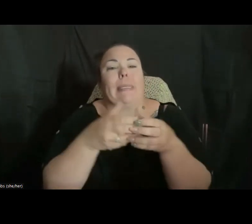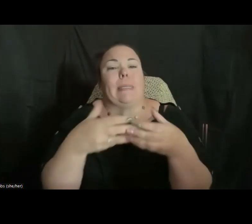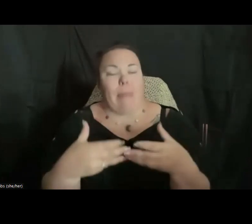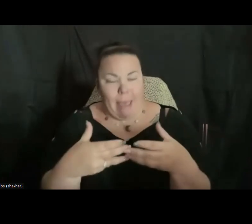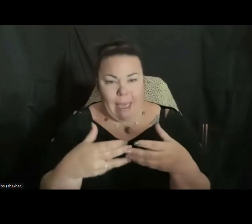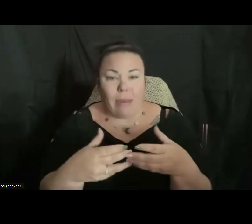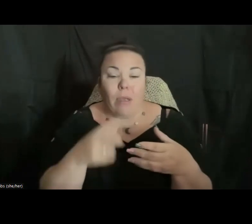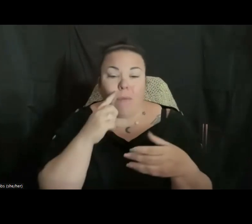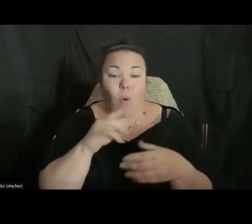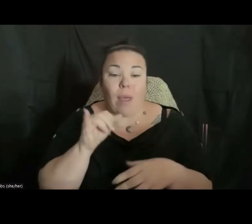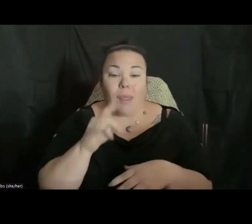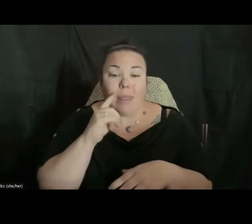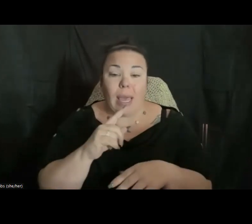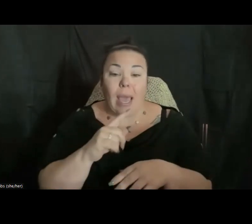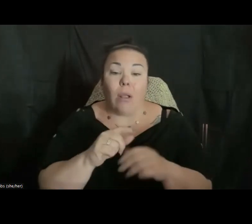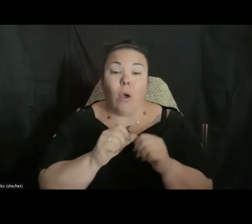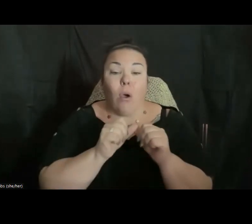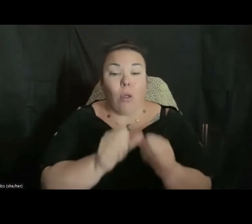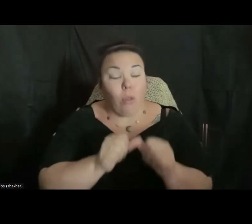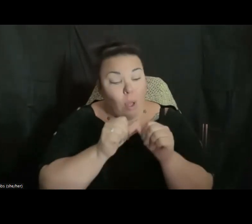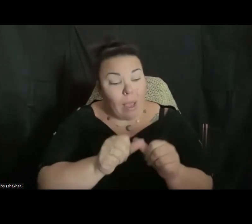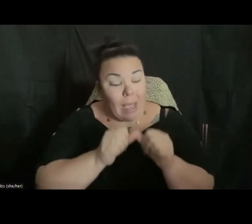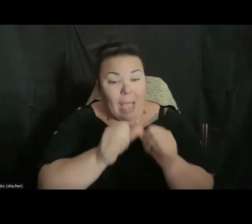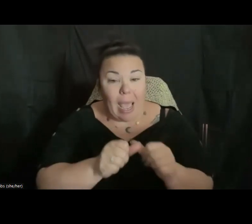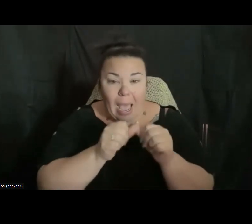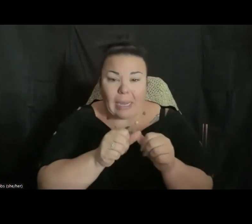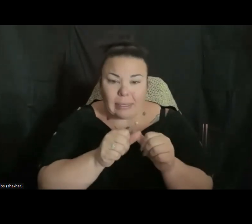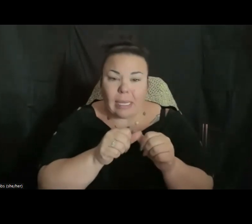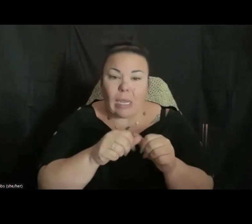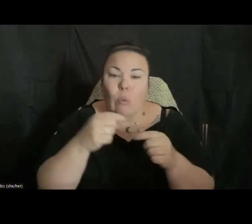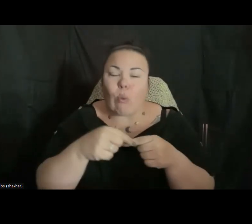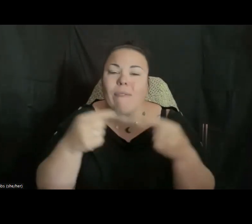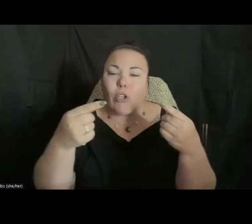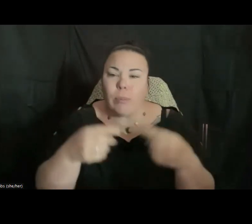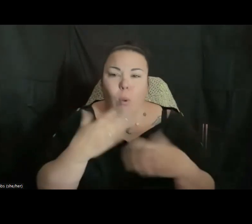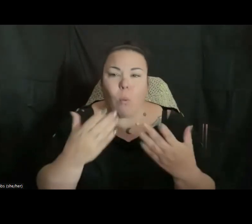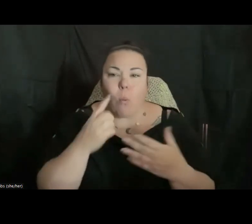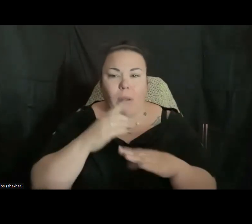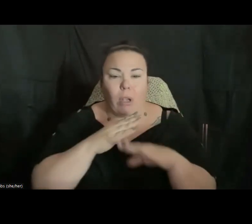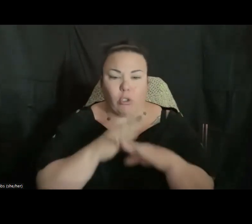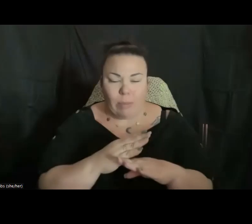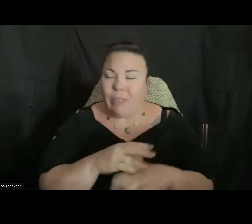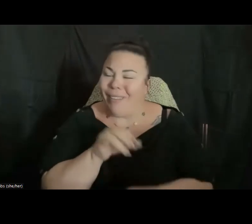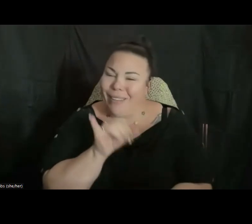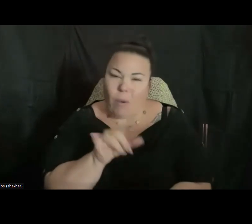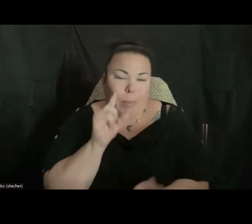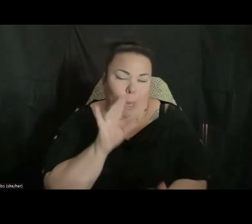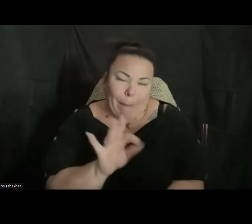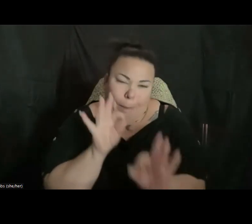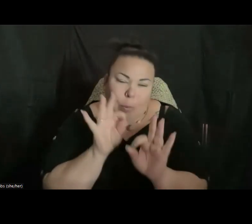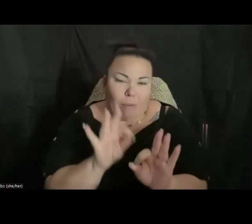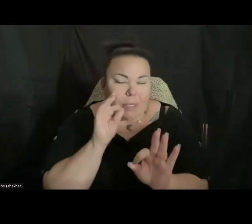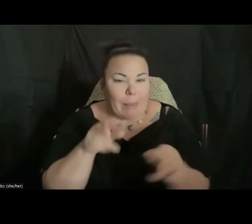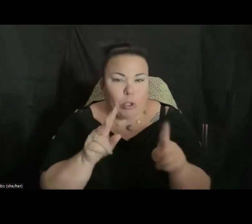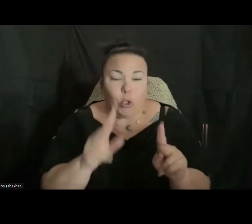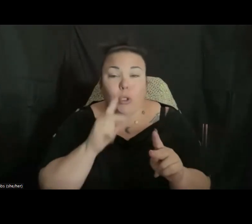reversible contraceptives using our mobile clinic. And that would provide a perfect opportunity for the inclusion of behavioral health